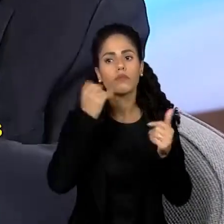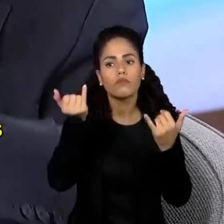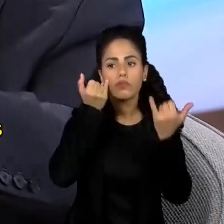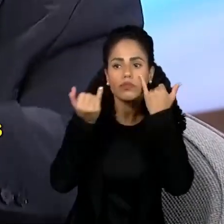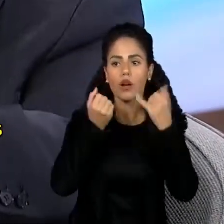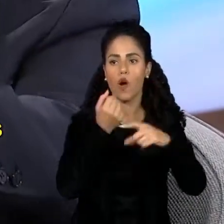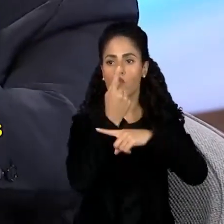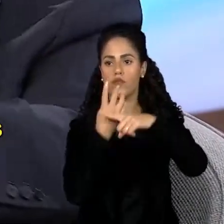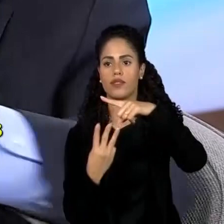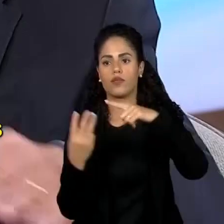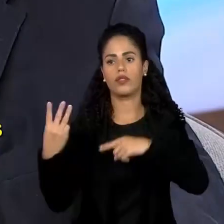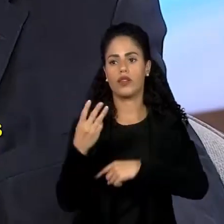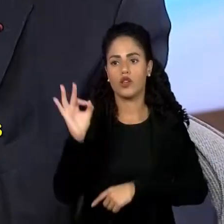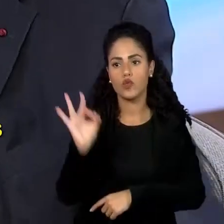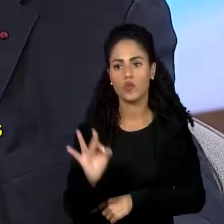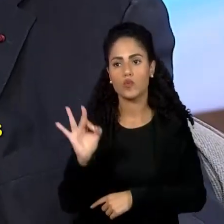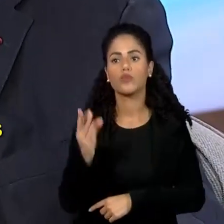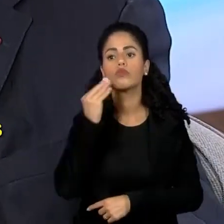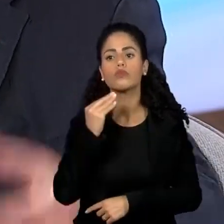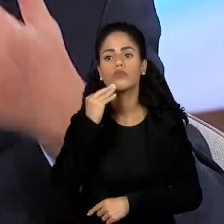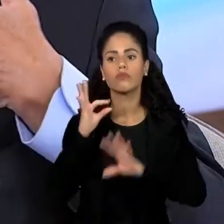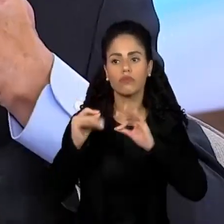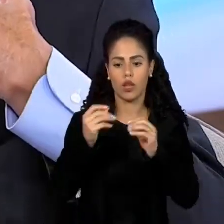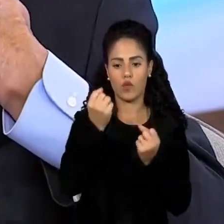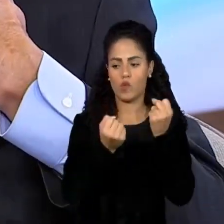of the inflation was due to automobiles.